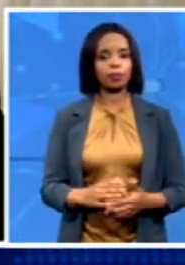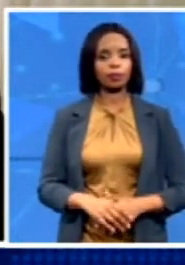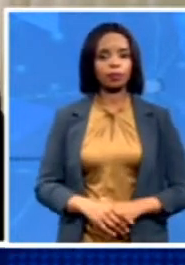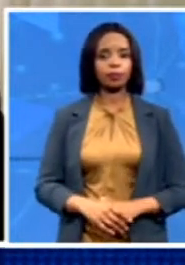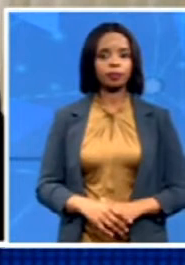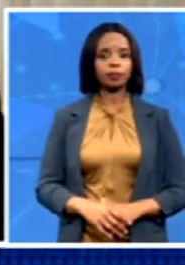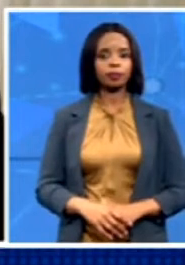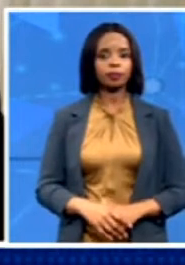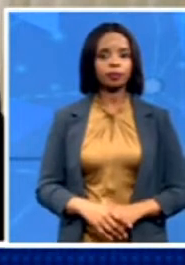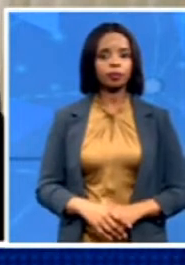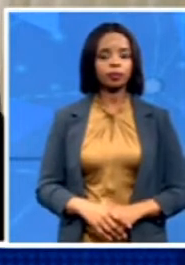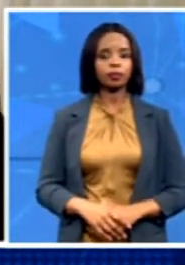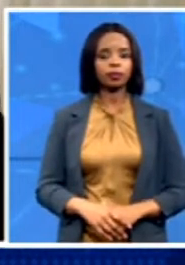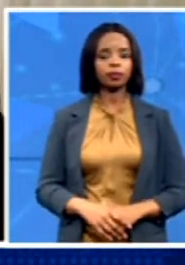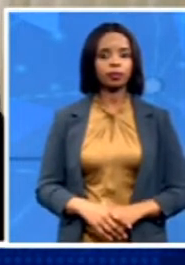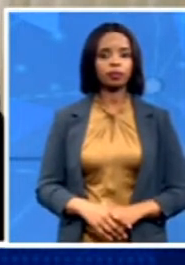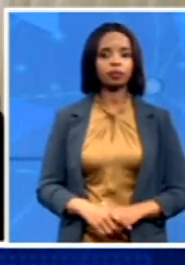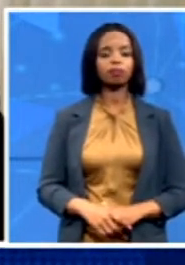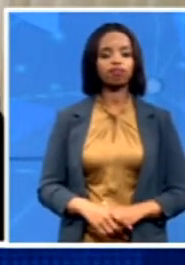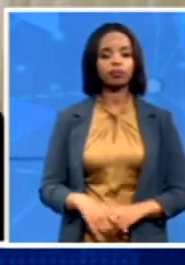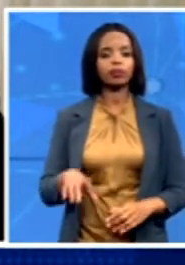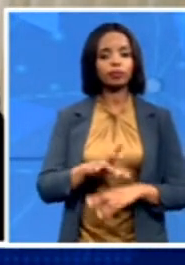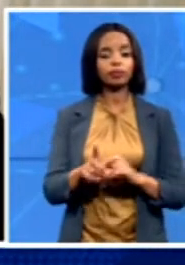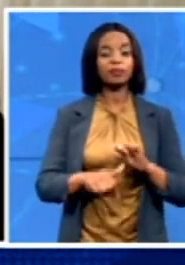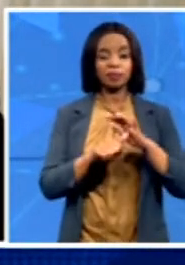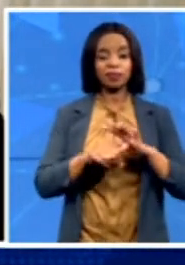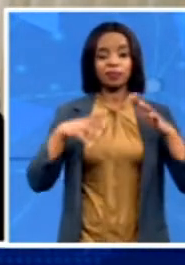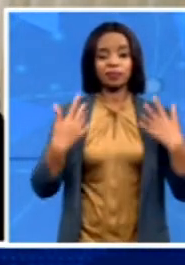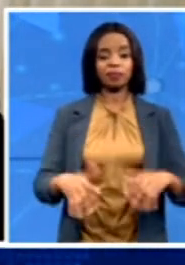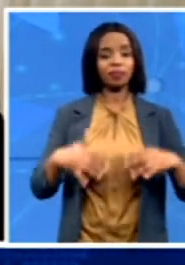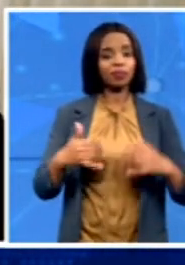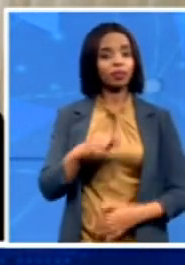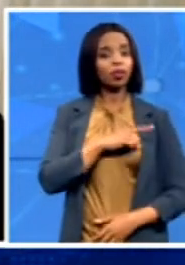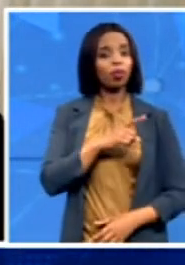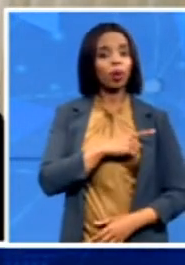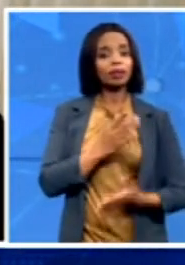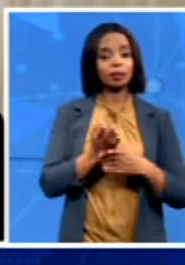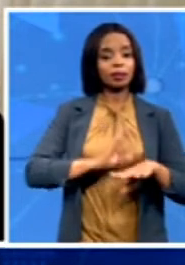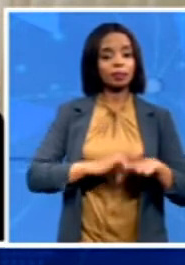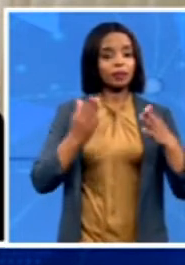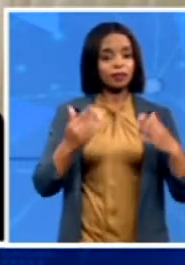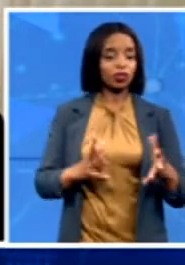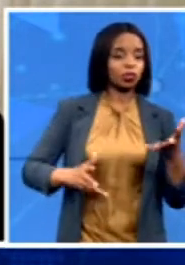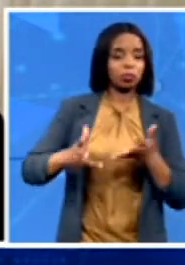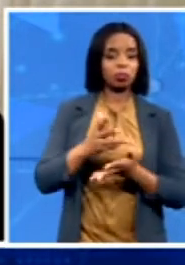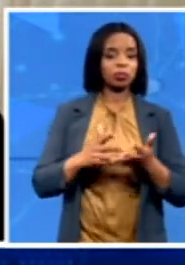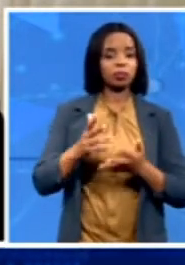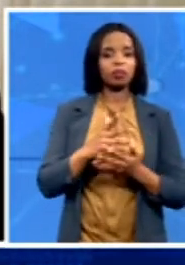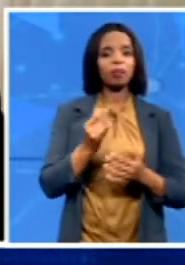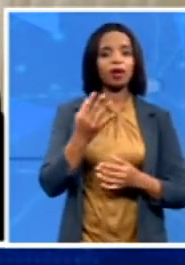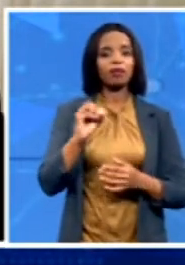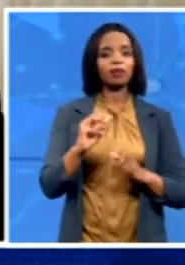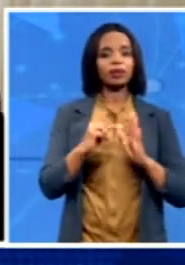And it's quite important because at times we've spoken about 50 million South Africans, and at times there have been figures of 55